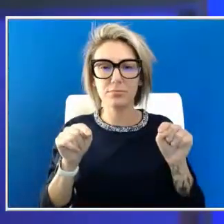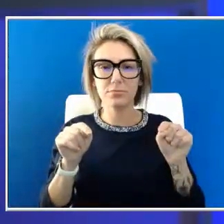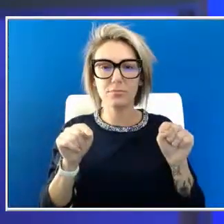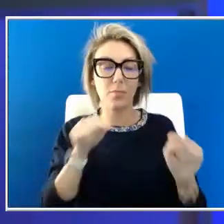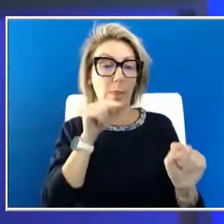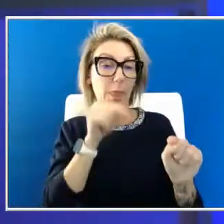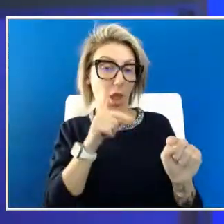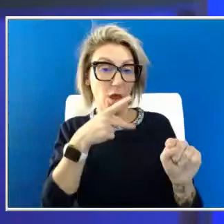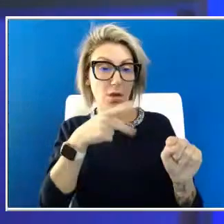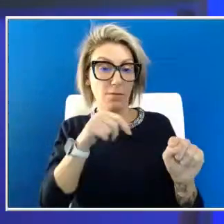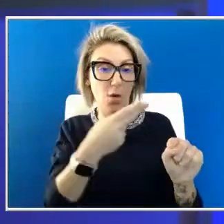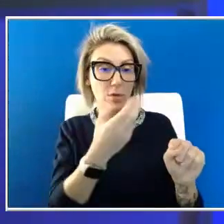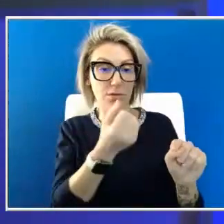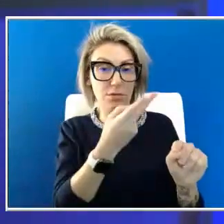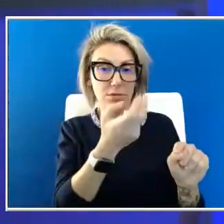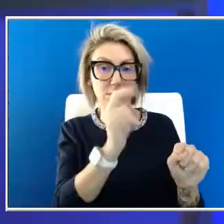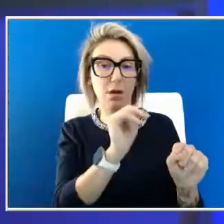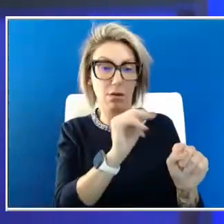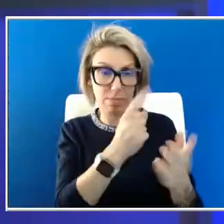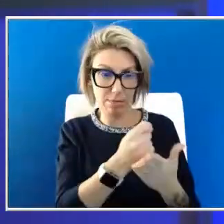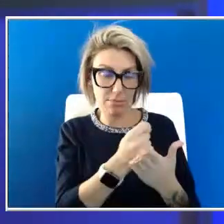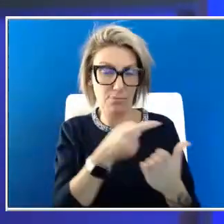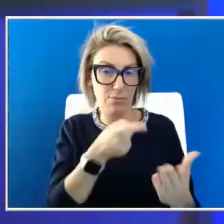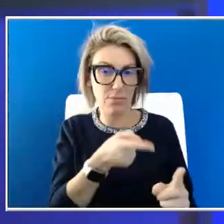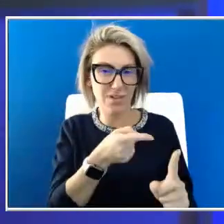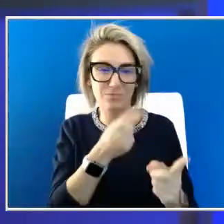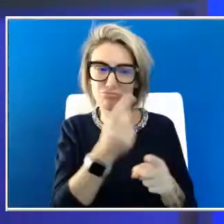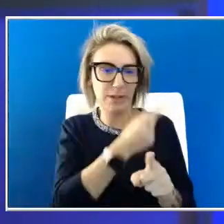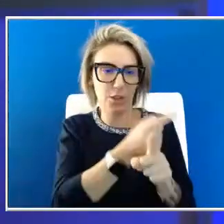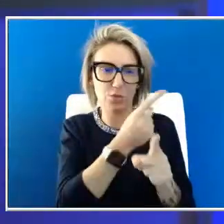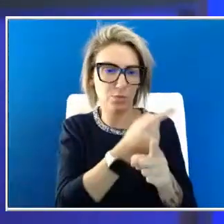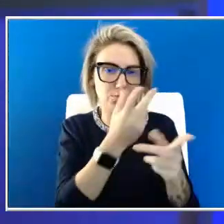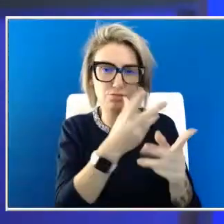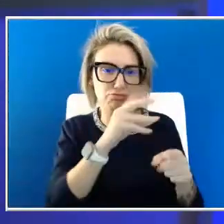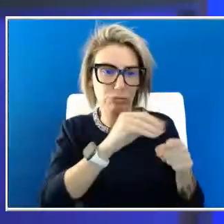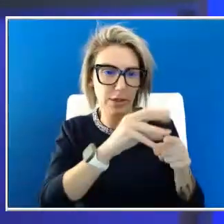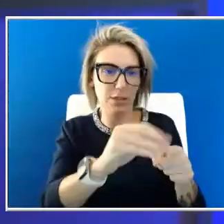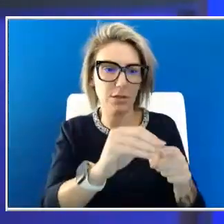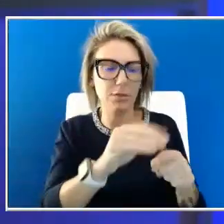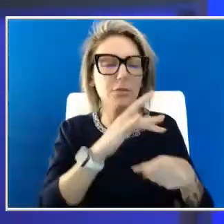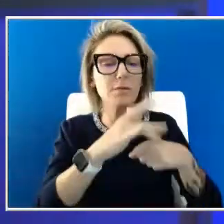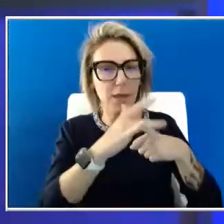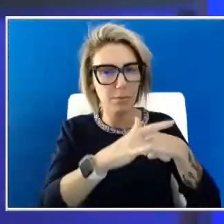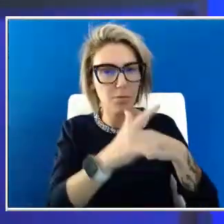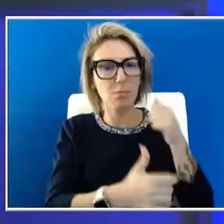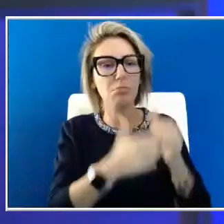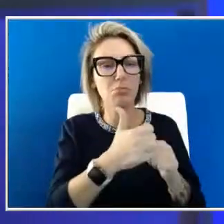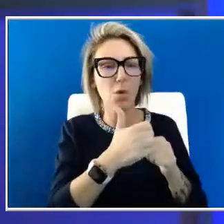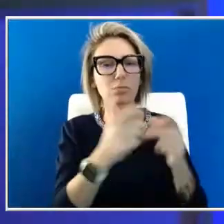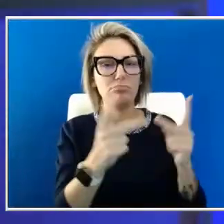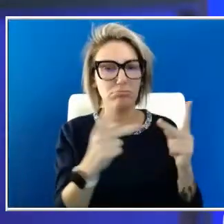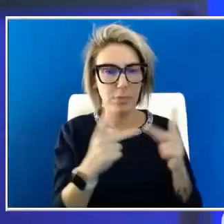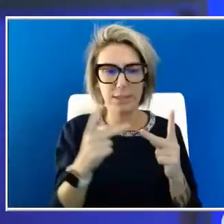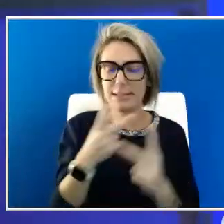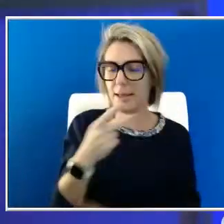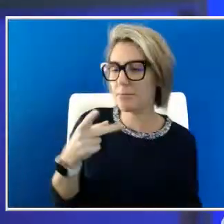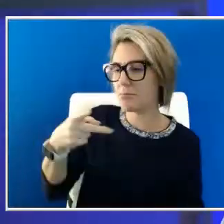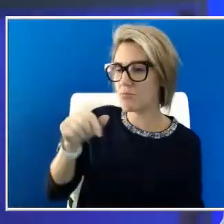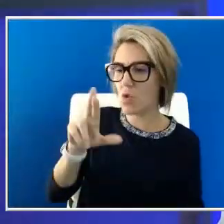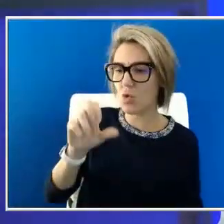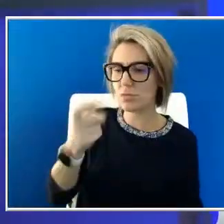photon therapy is a regular type of radiation that's available at most facilities, and proton is